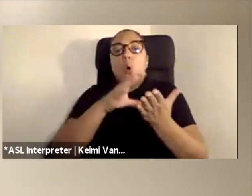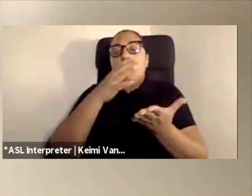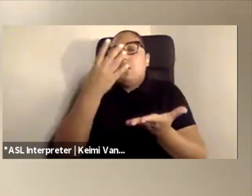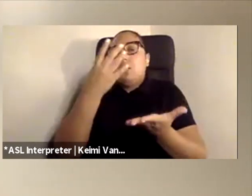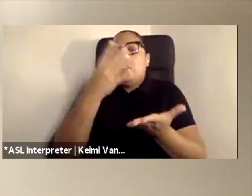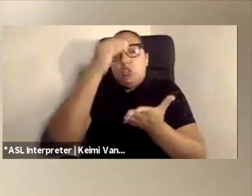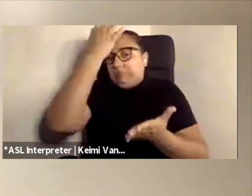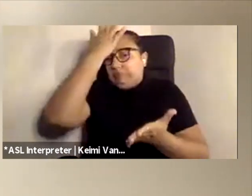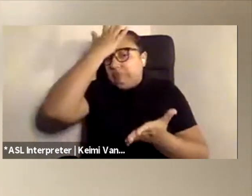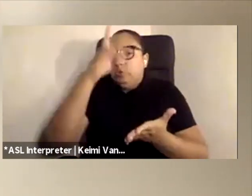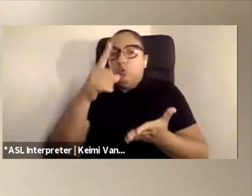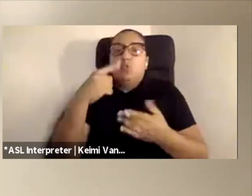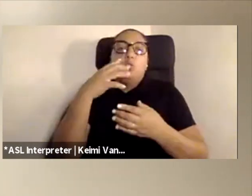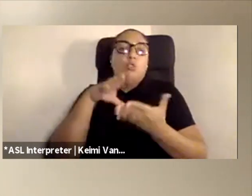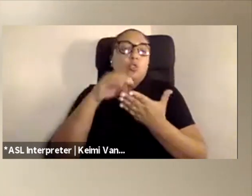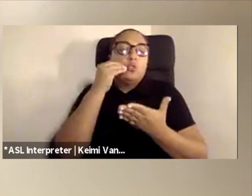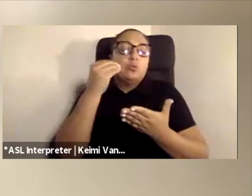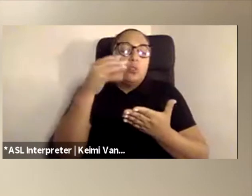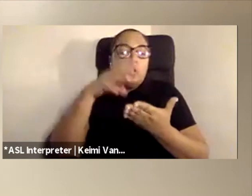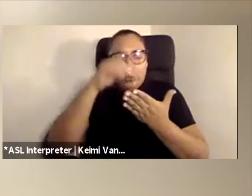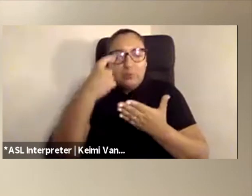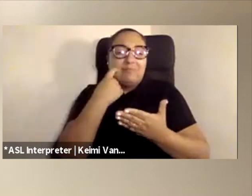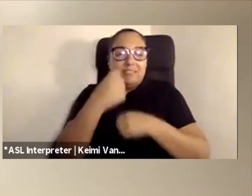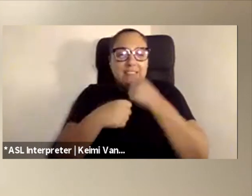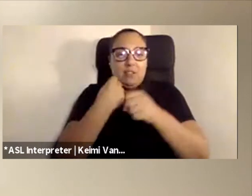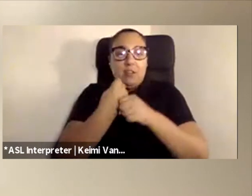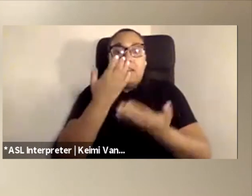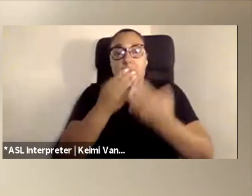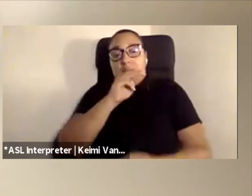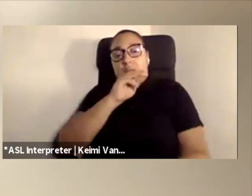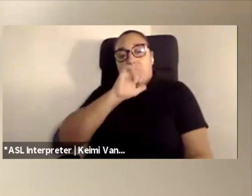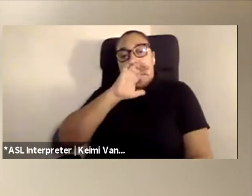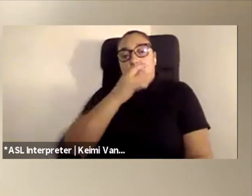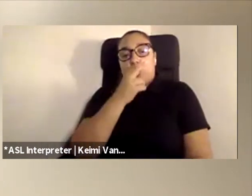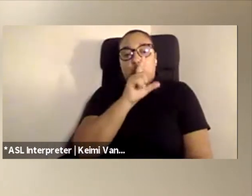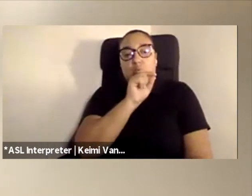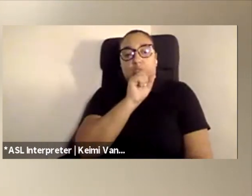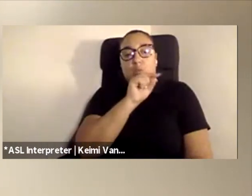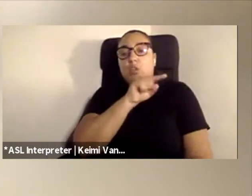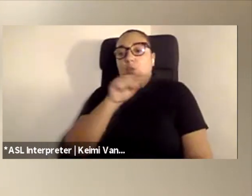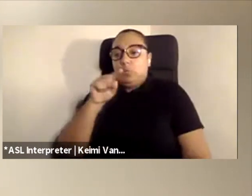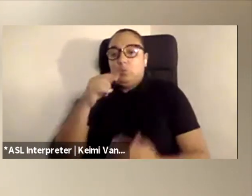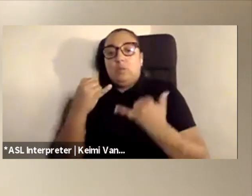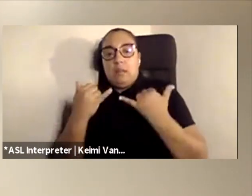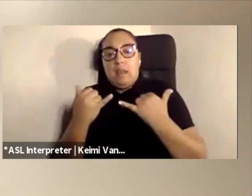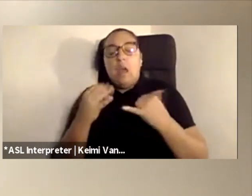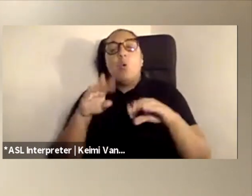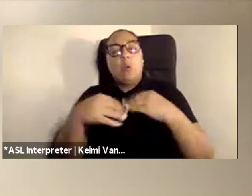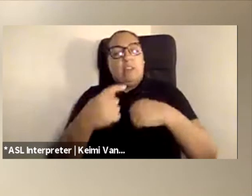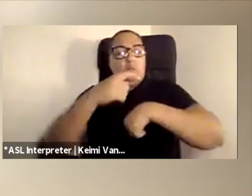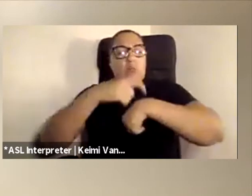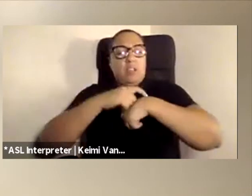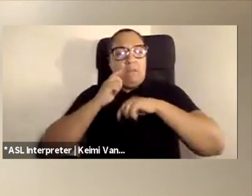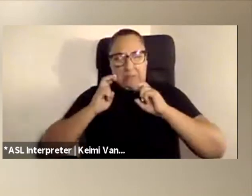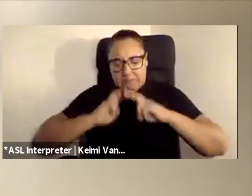upon experiences you may have had from March 2020 to now. We give you time and space to reflect and want to bring the